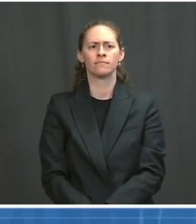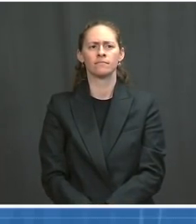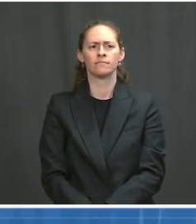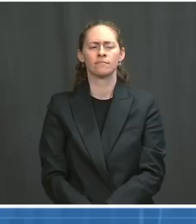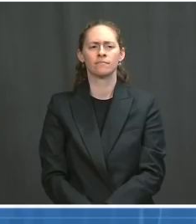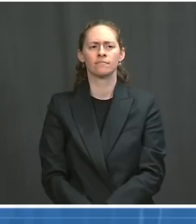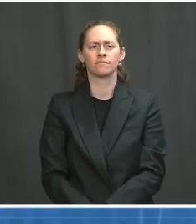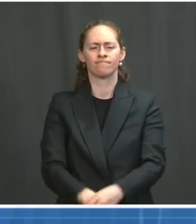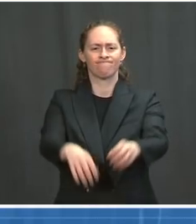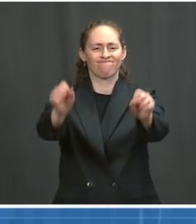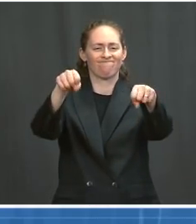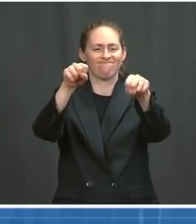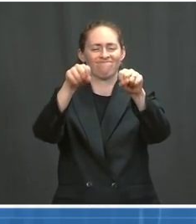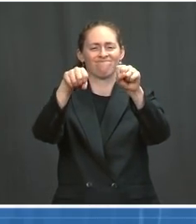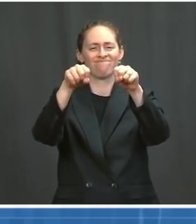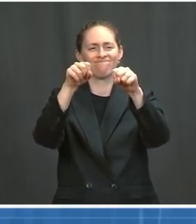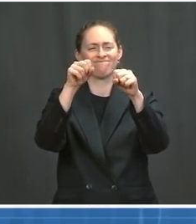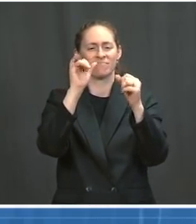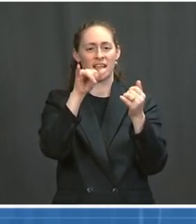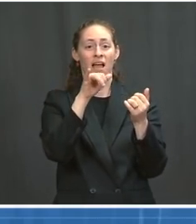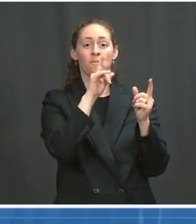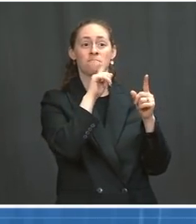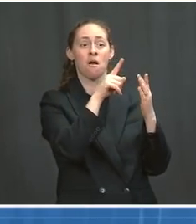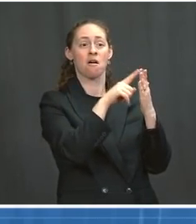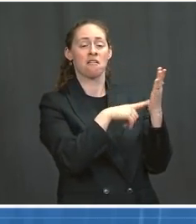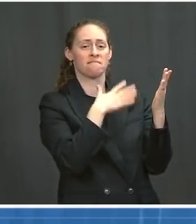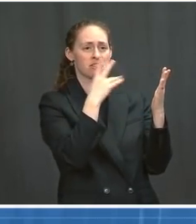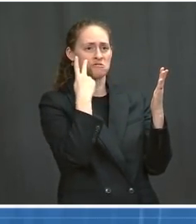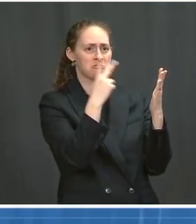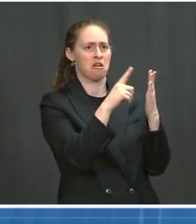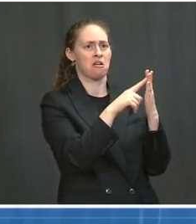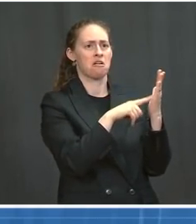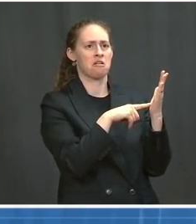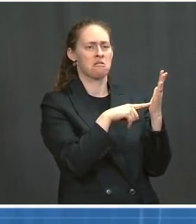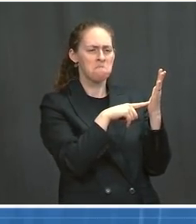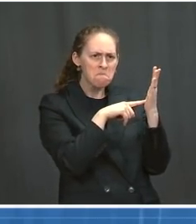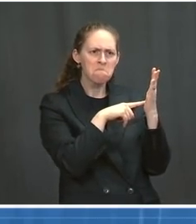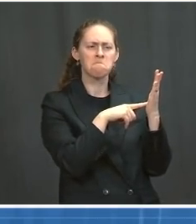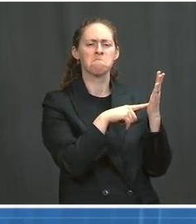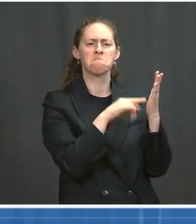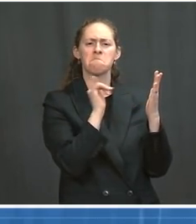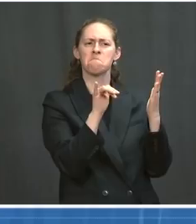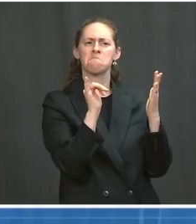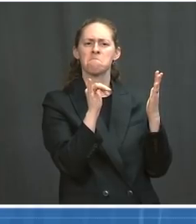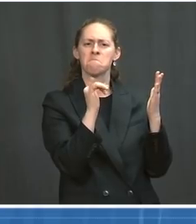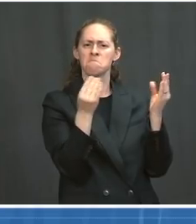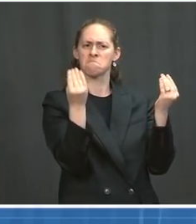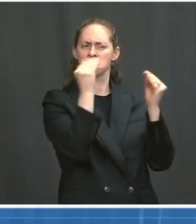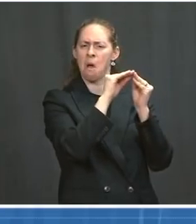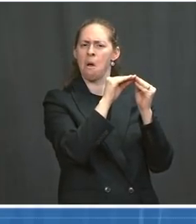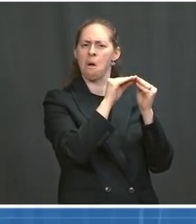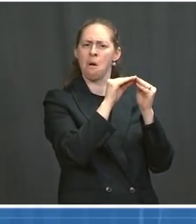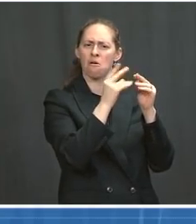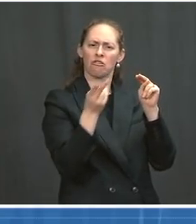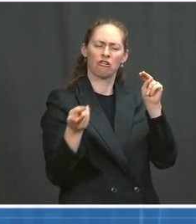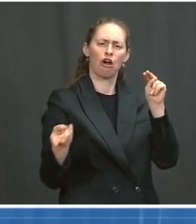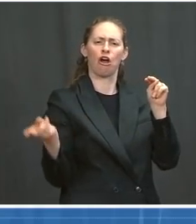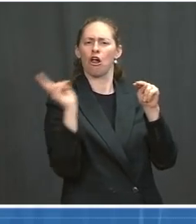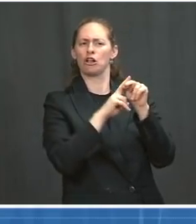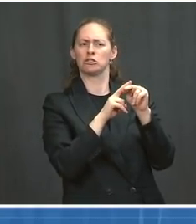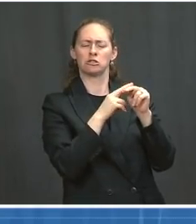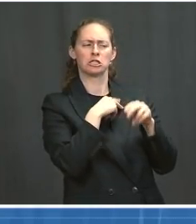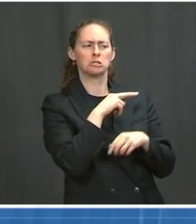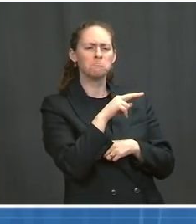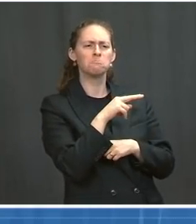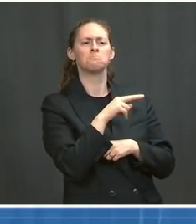excess deaths into their attributable deaths directly from COVID-19. As you know, we have been collecting not only,